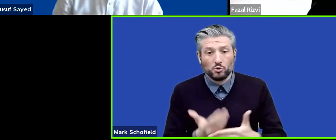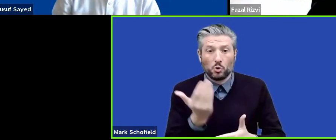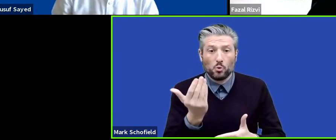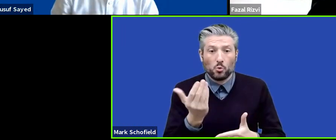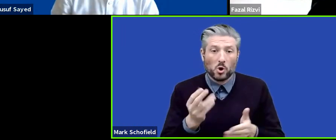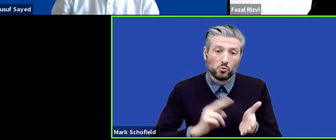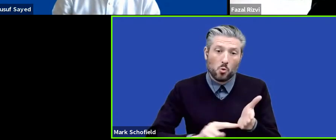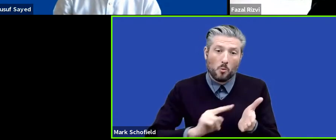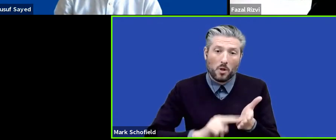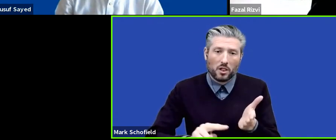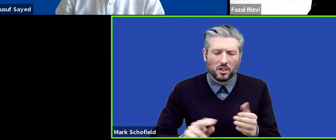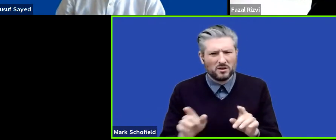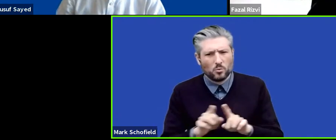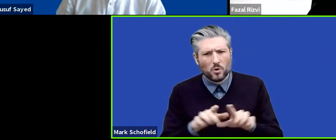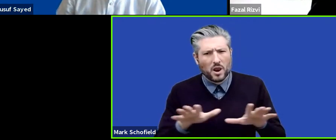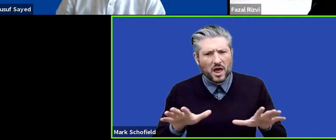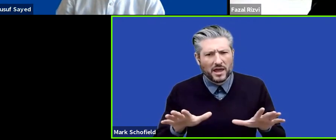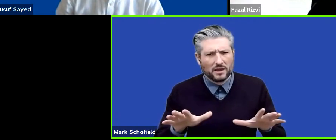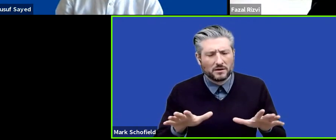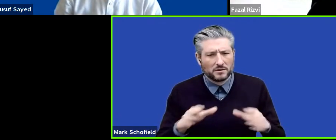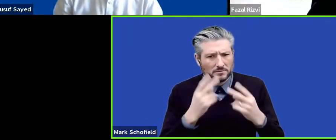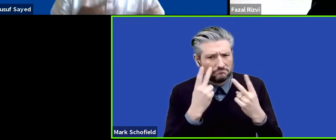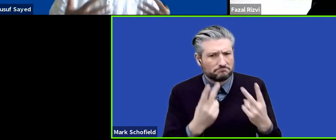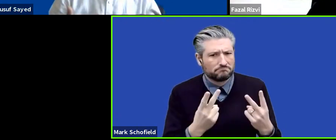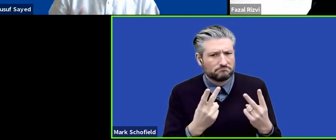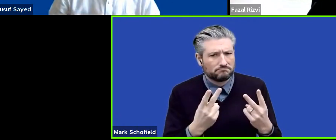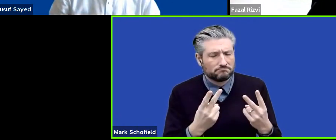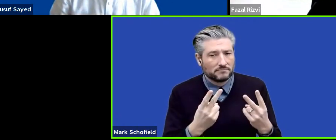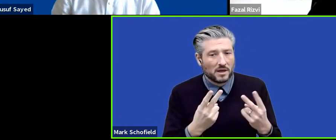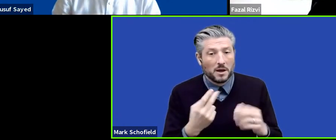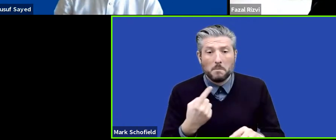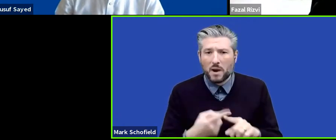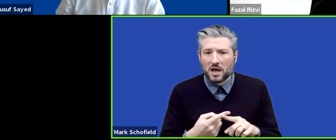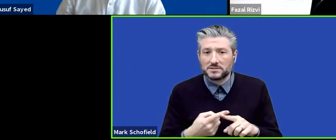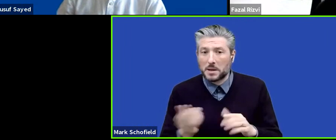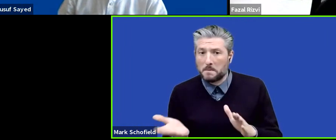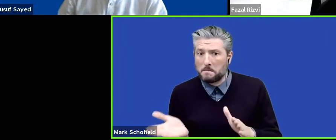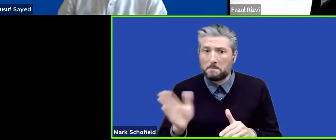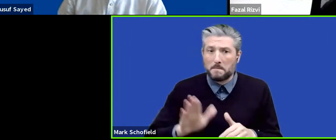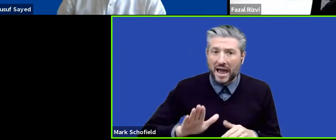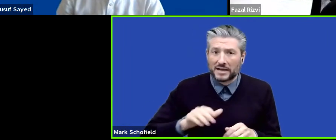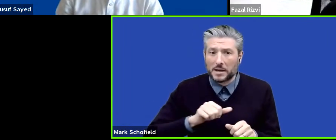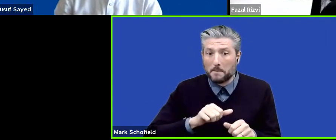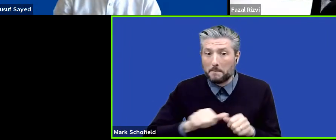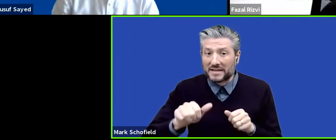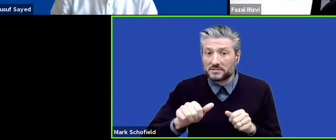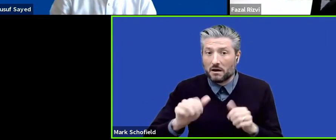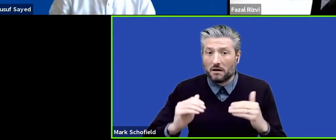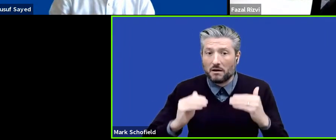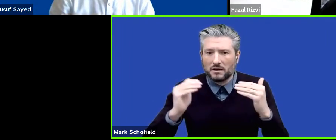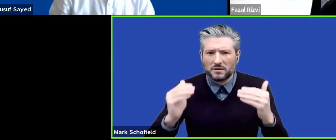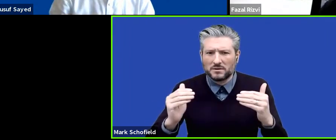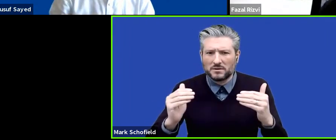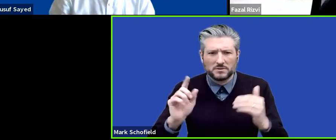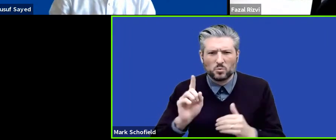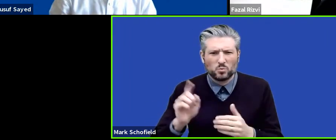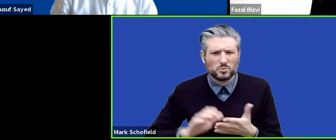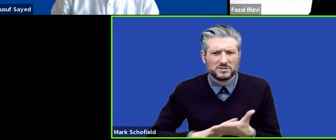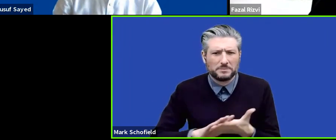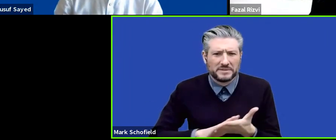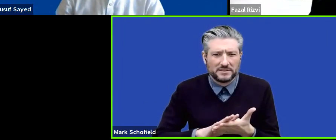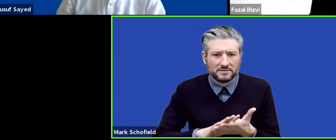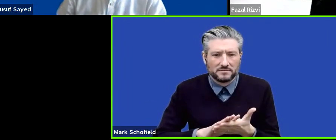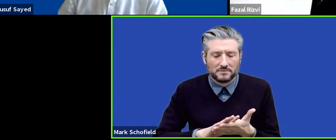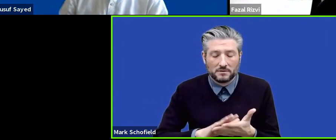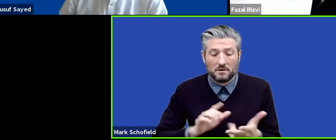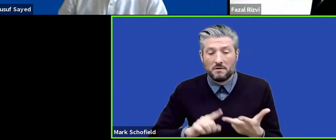do we mean by building back a better normal? What do we envisage as the future of the post-COVID